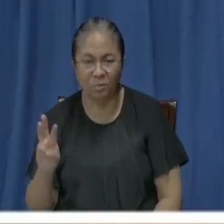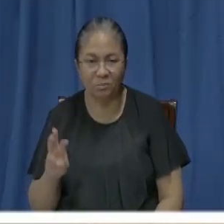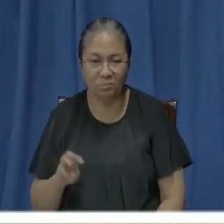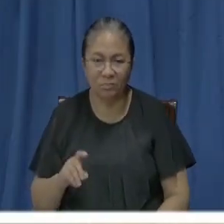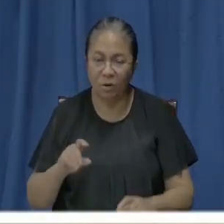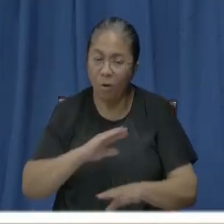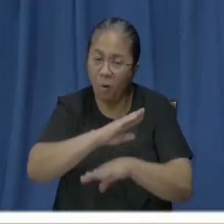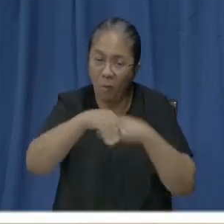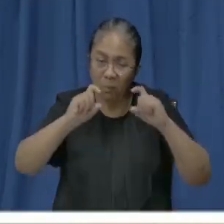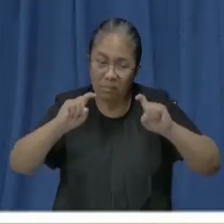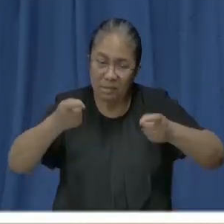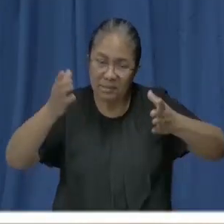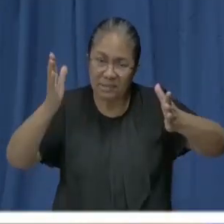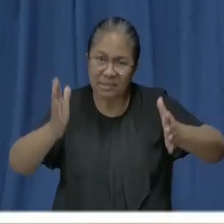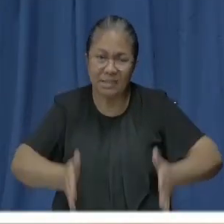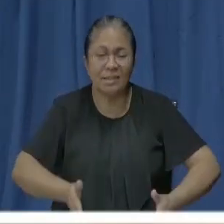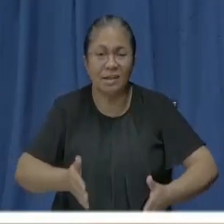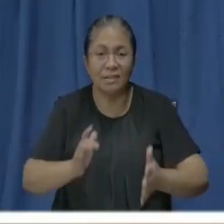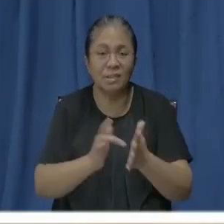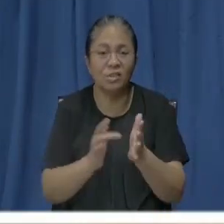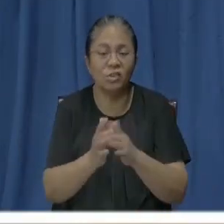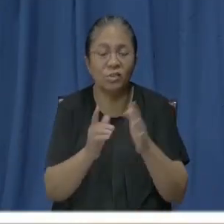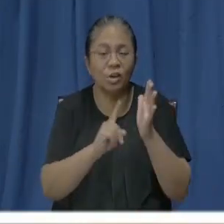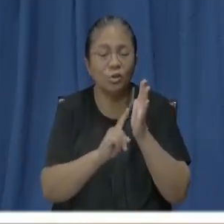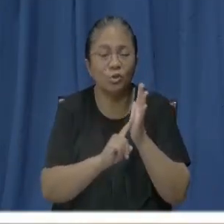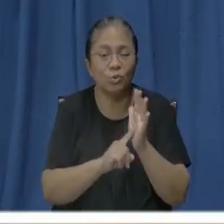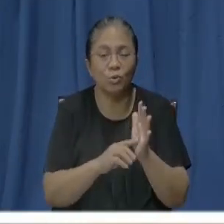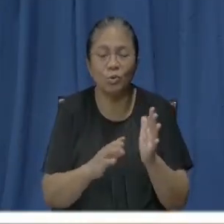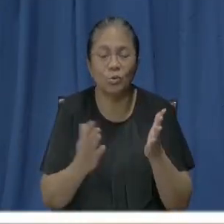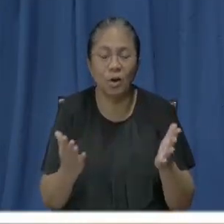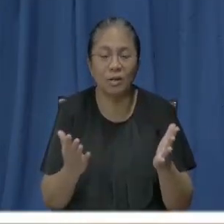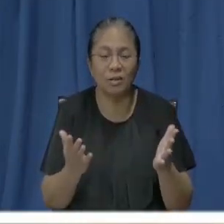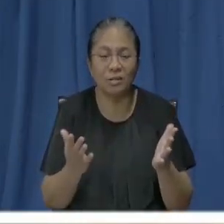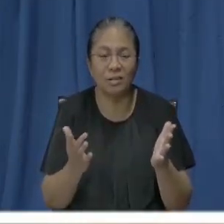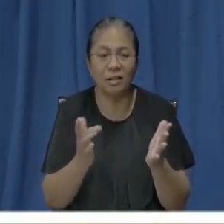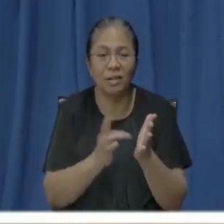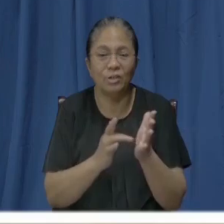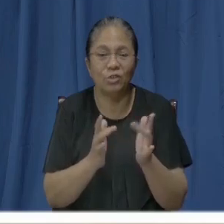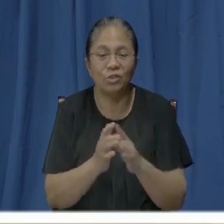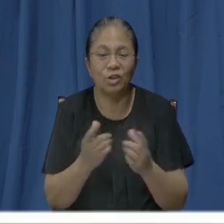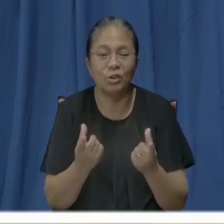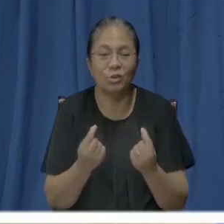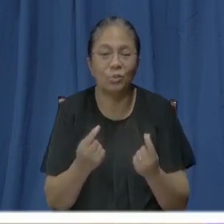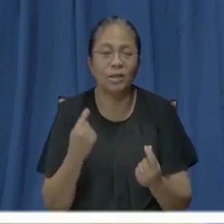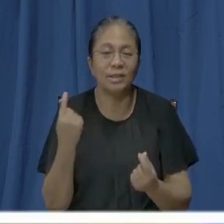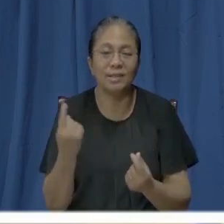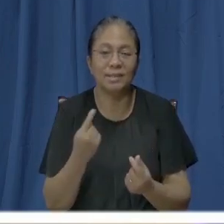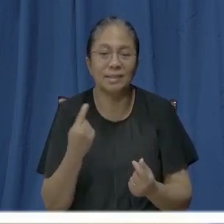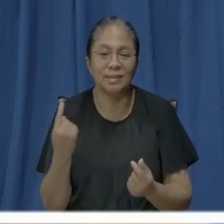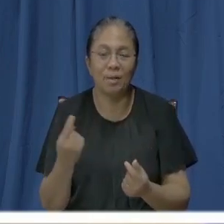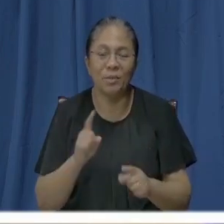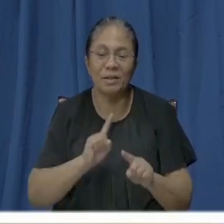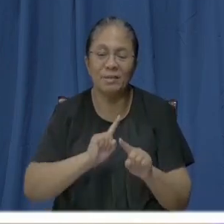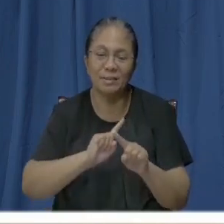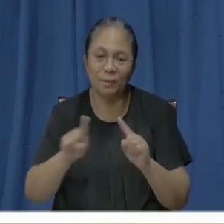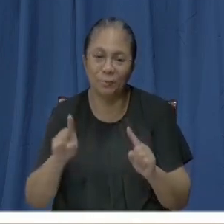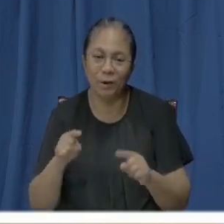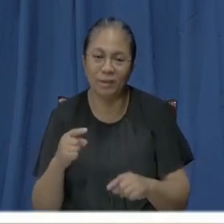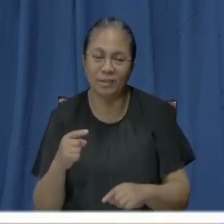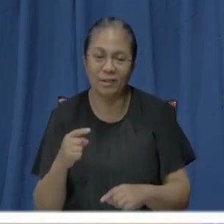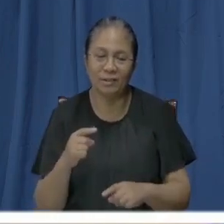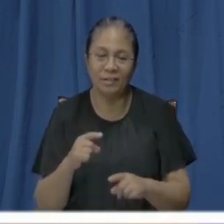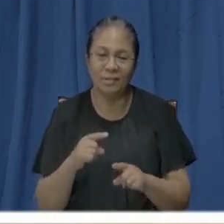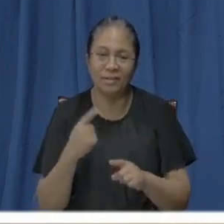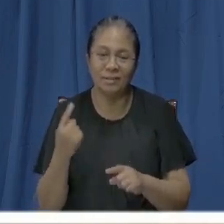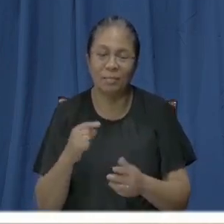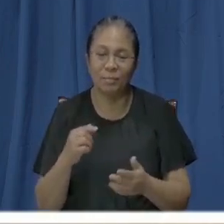by who he called, he shows that he is doing something very, very different from what the